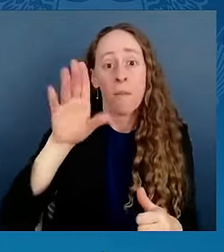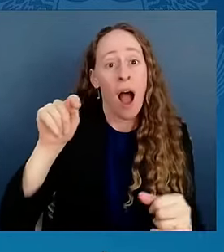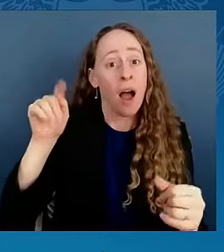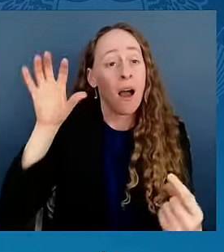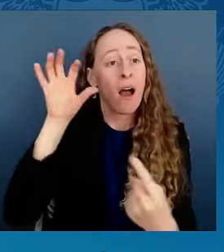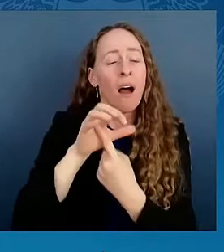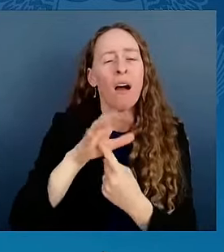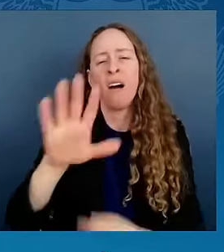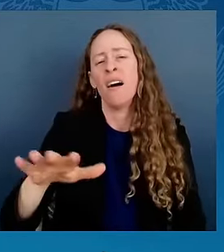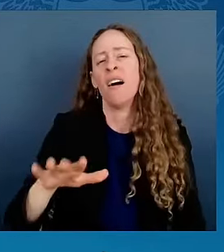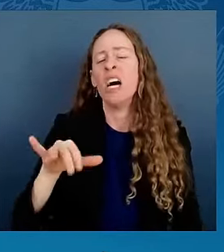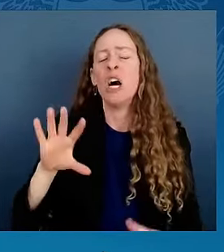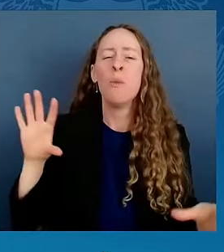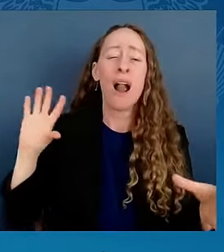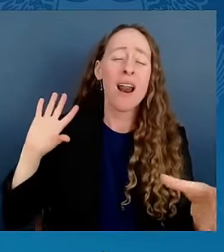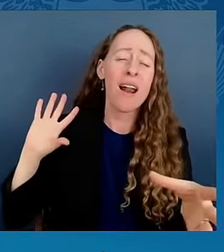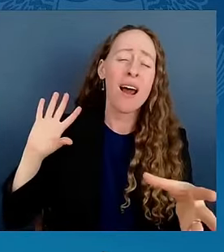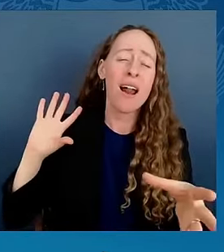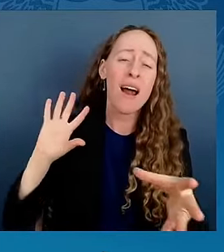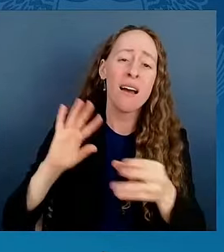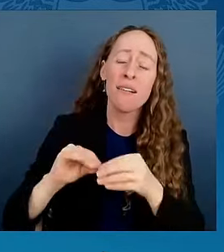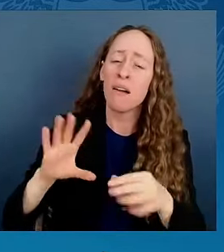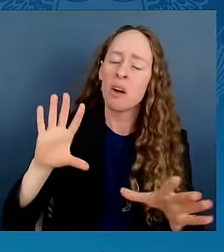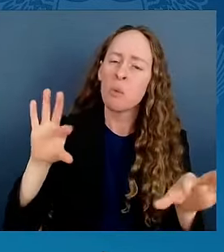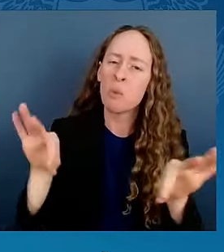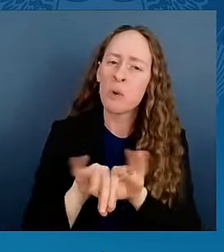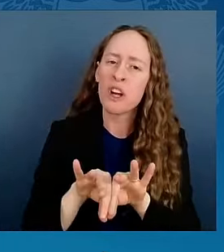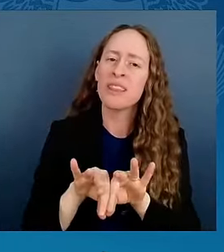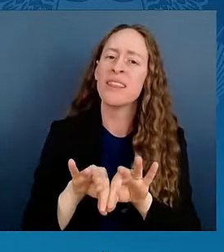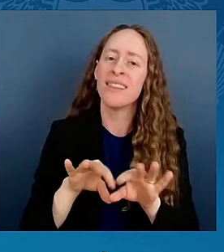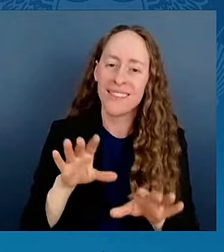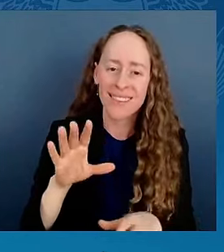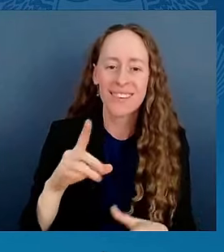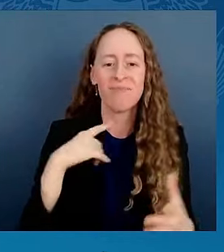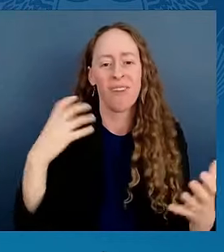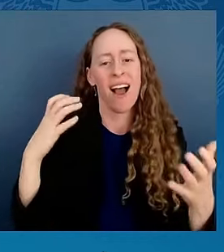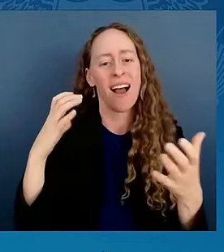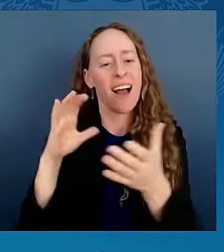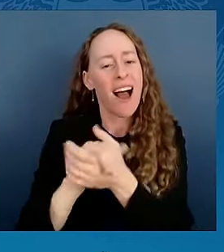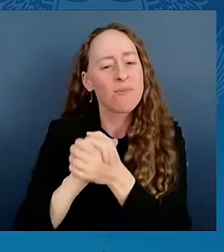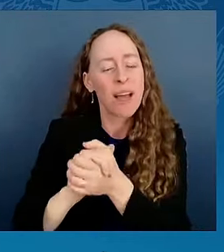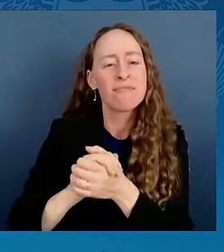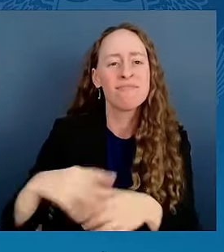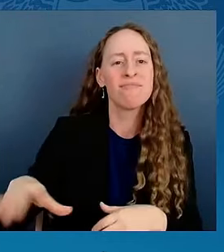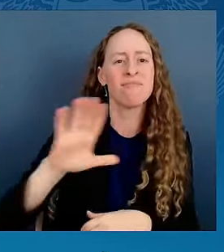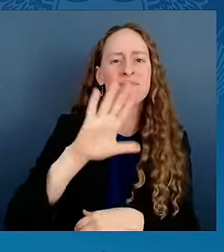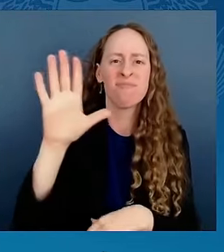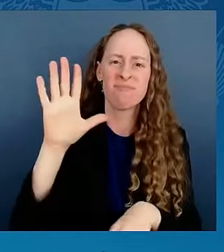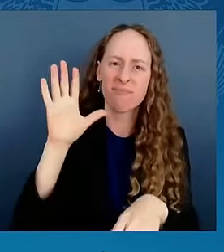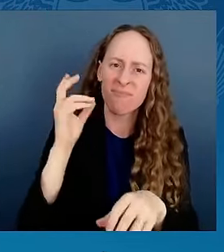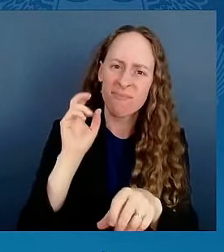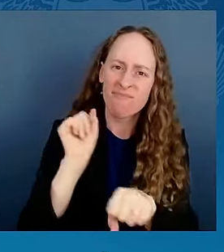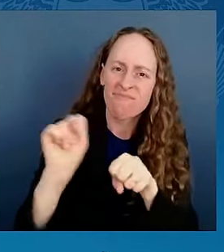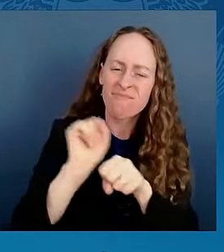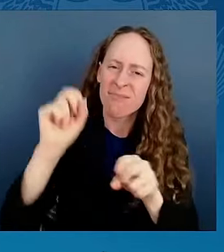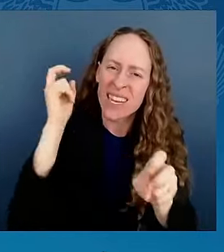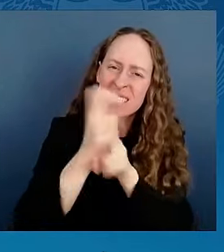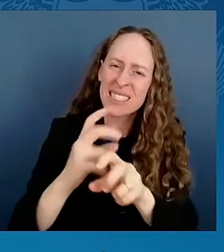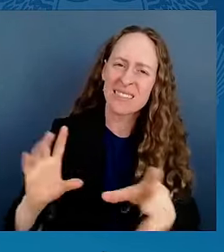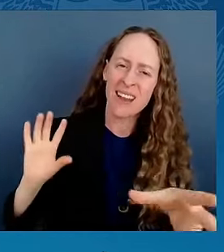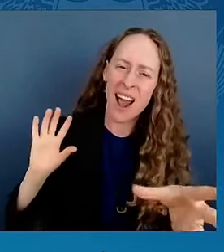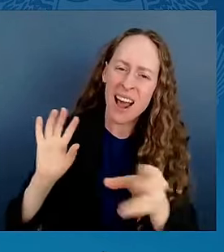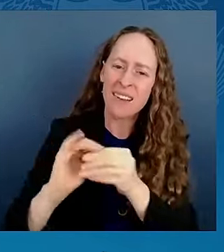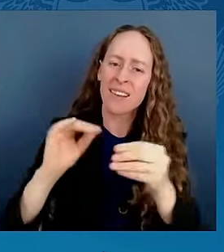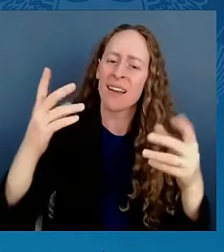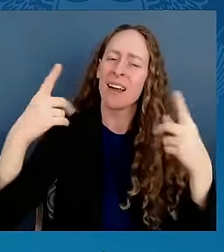Congratulations to all of my fellow athletes for your hard work and accomplishments. You've achieved the dream of many, thus inspiring the next generation as they work towards